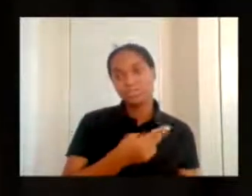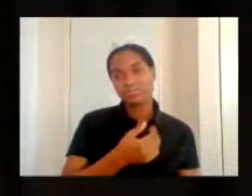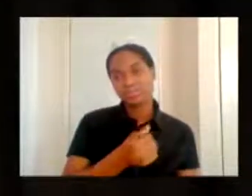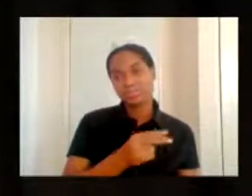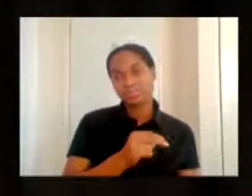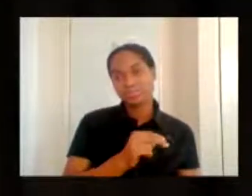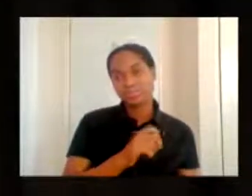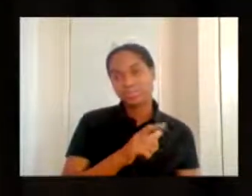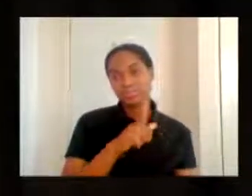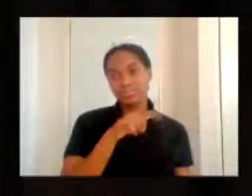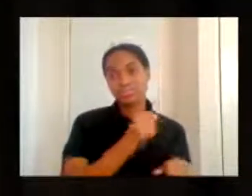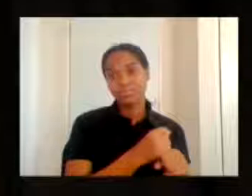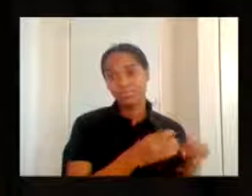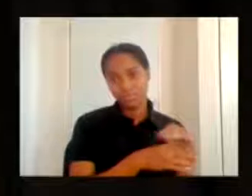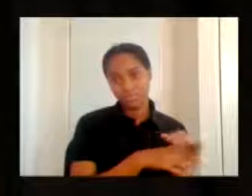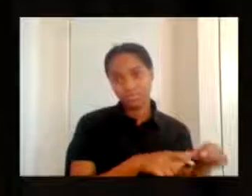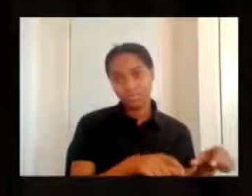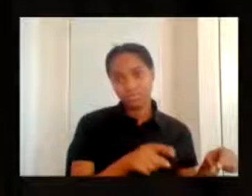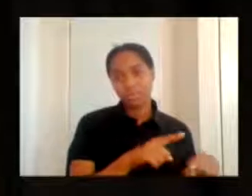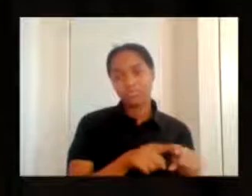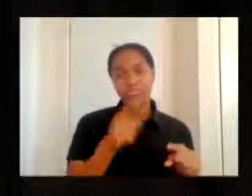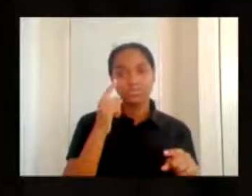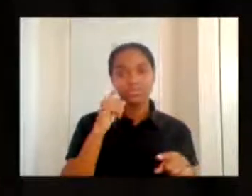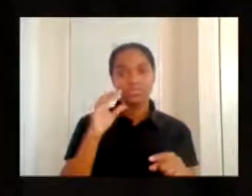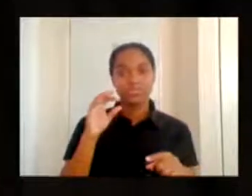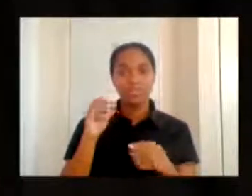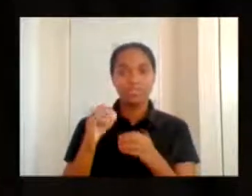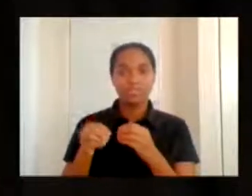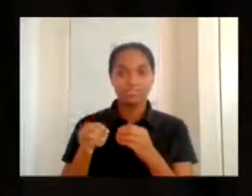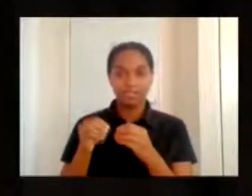but for a fixed receiver, you could get both.